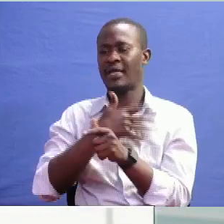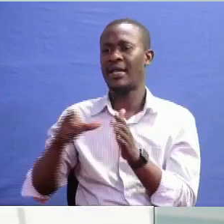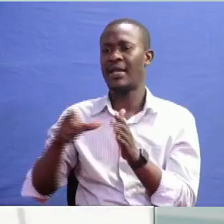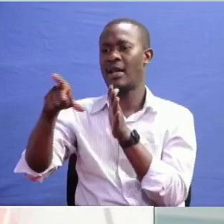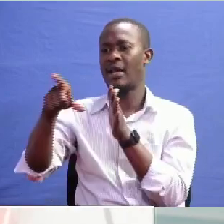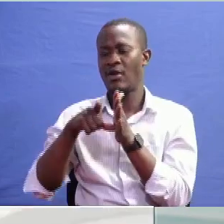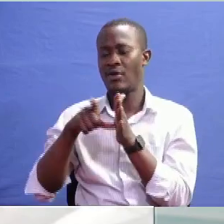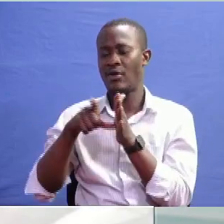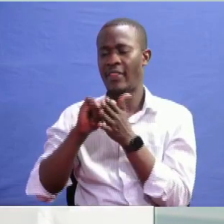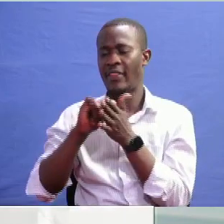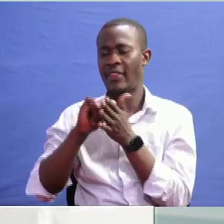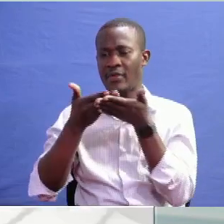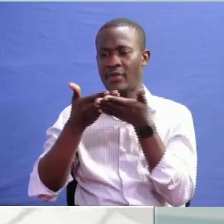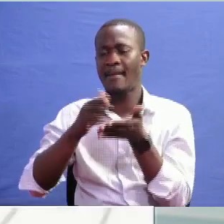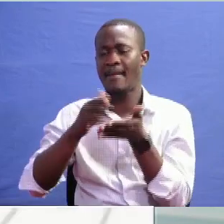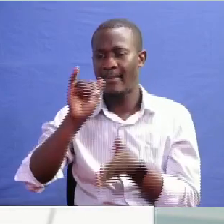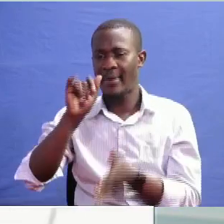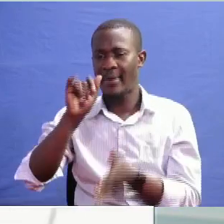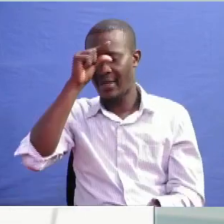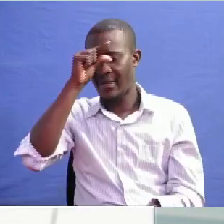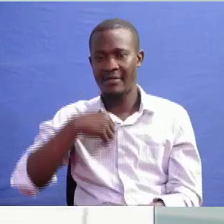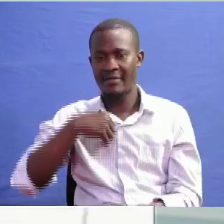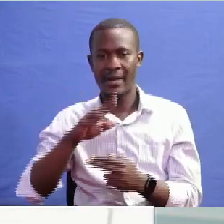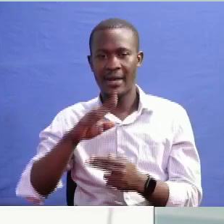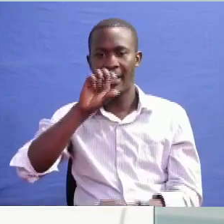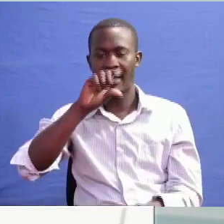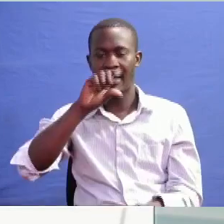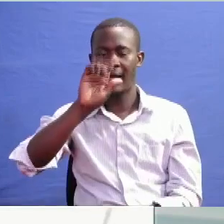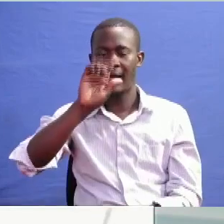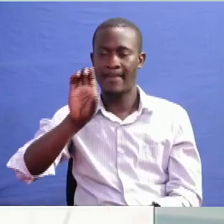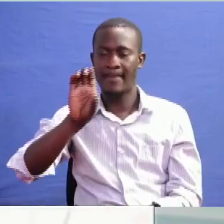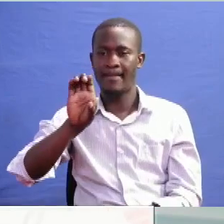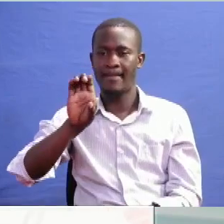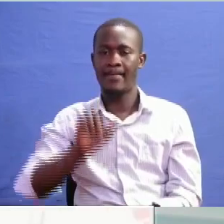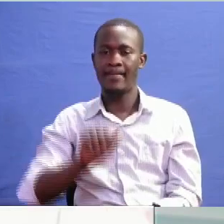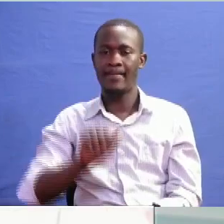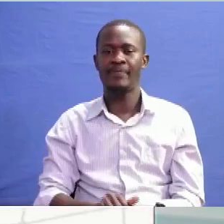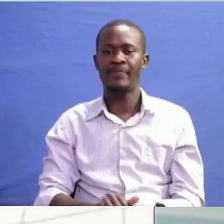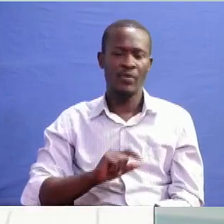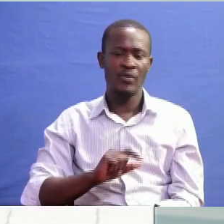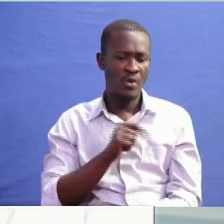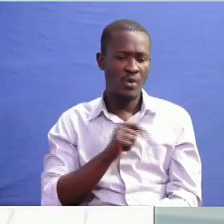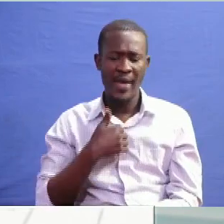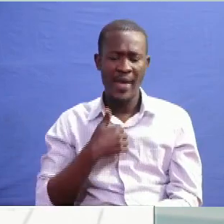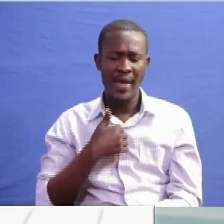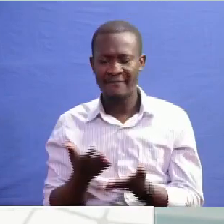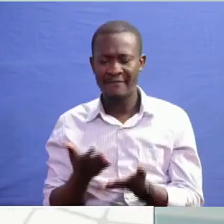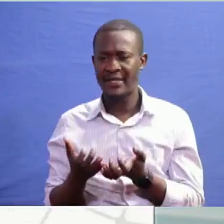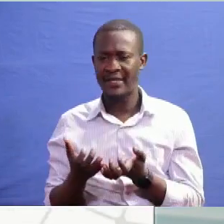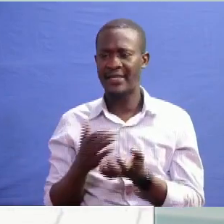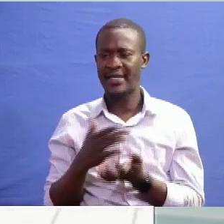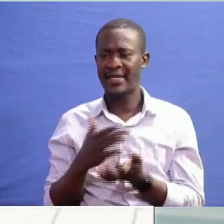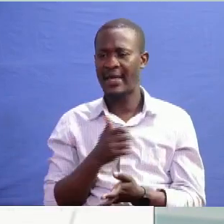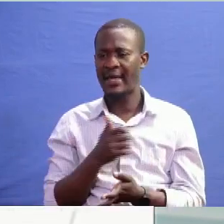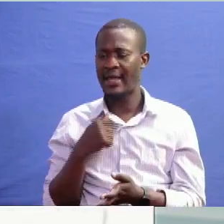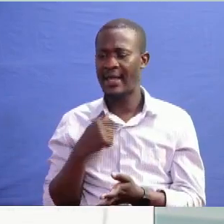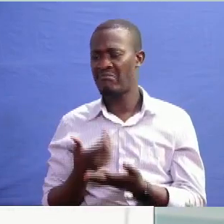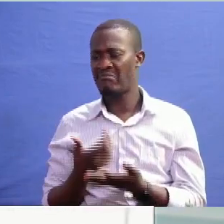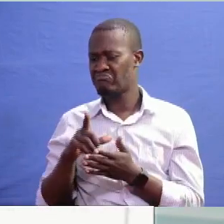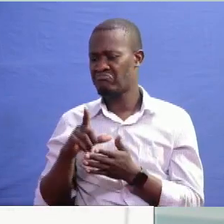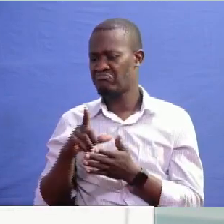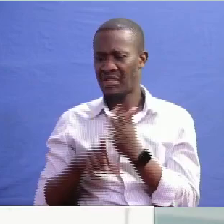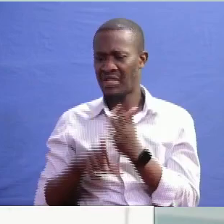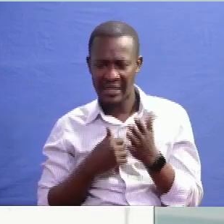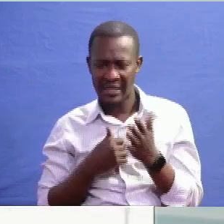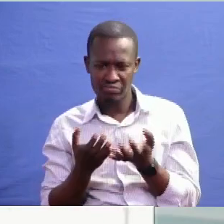by the government and the Higher Education Loan Board, that is Helb. Well, we have the needy and, of course, less needy